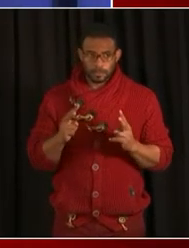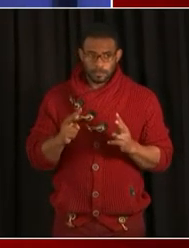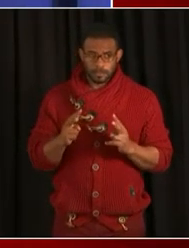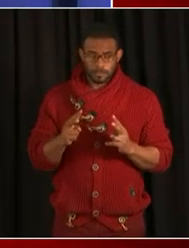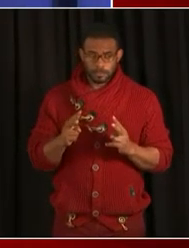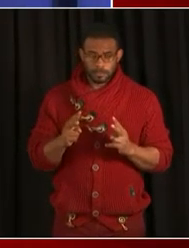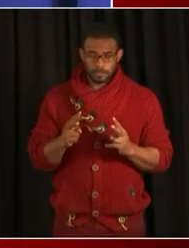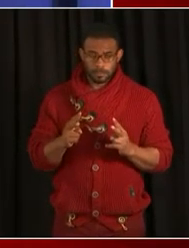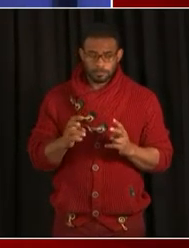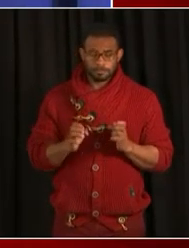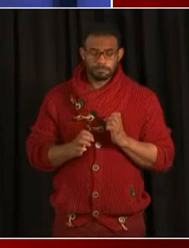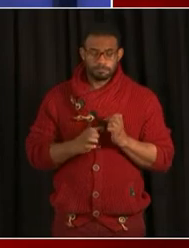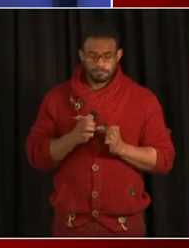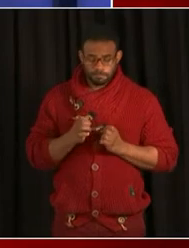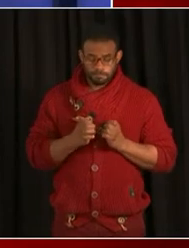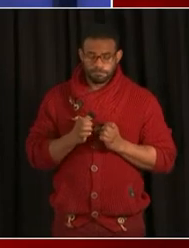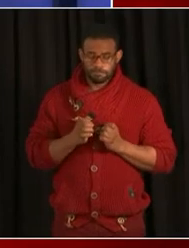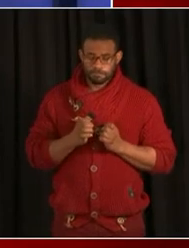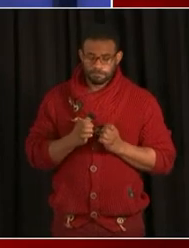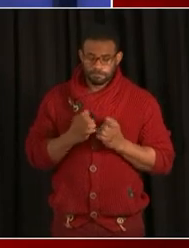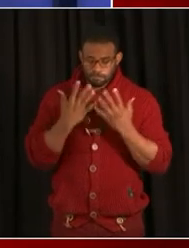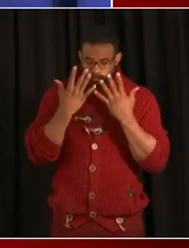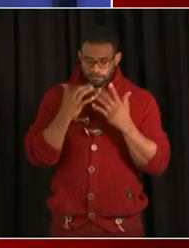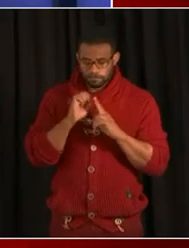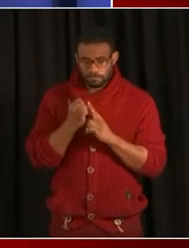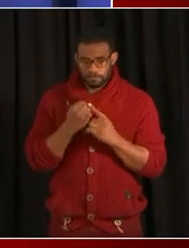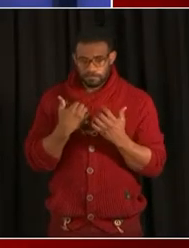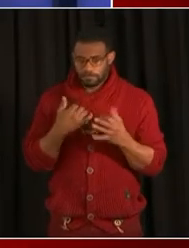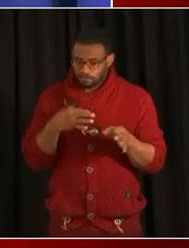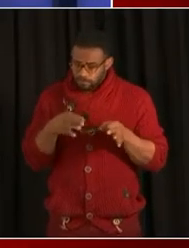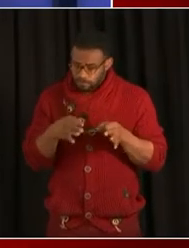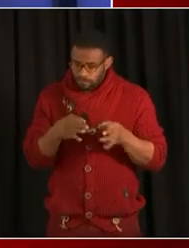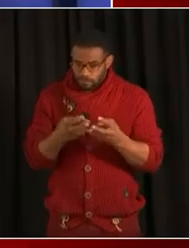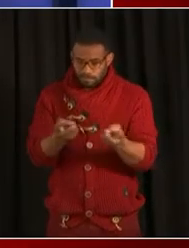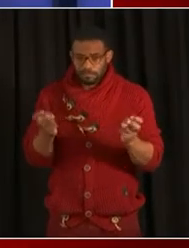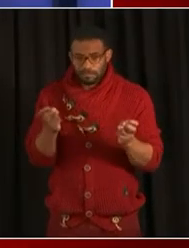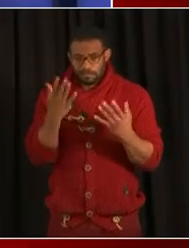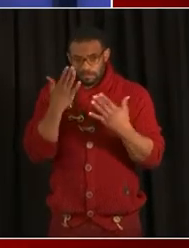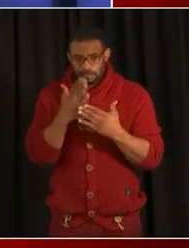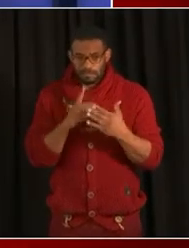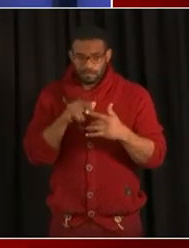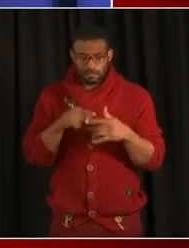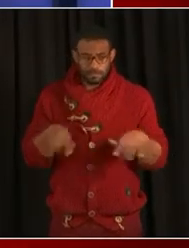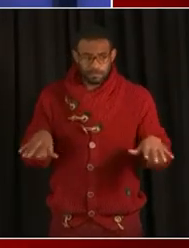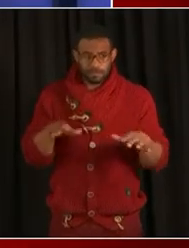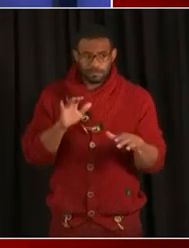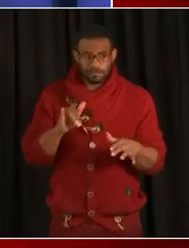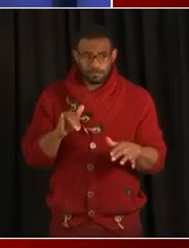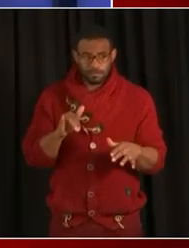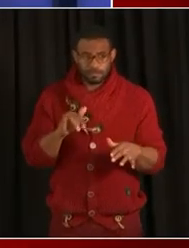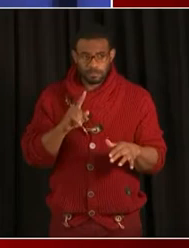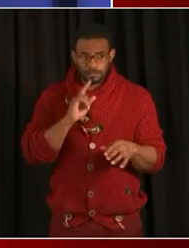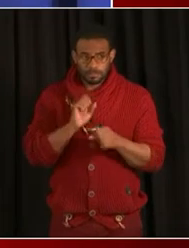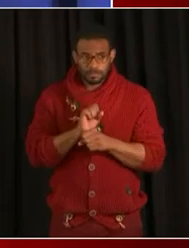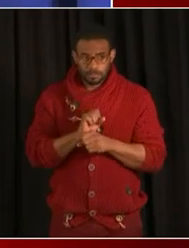very emotional and sad situation. The sad part about all of this is that it has really